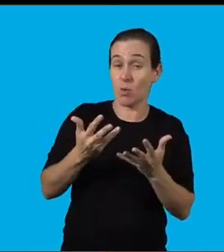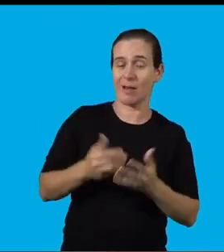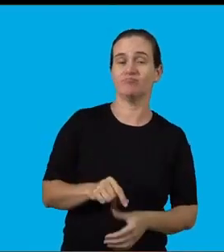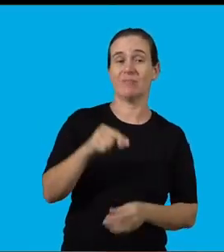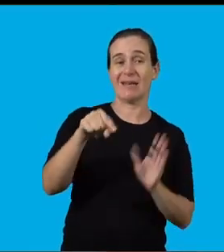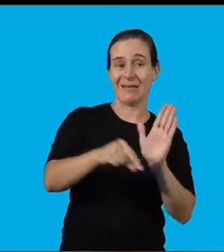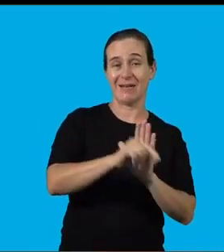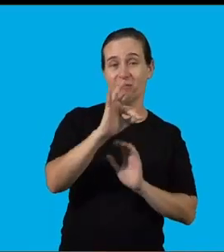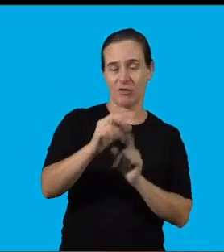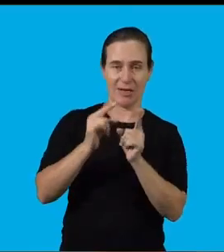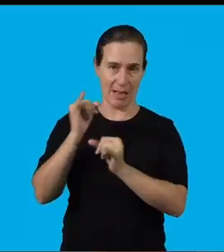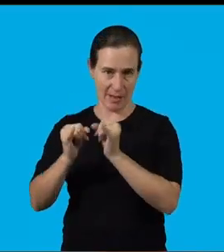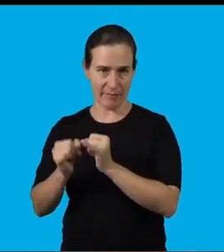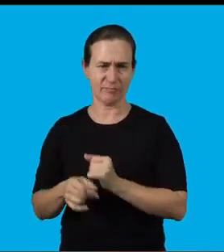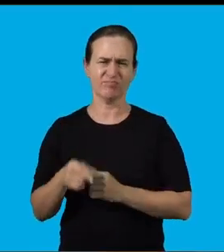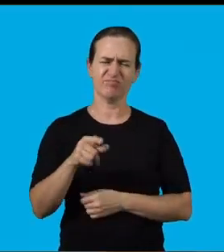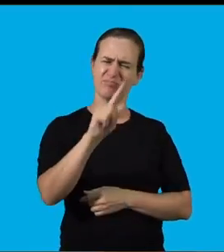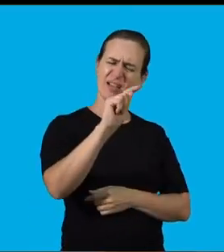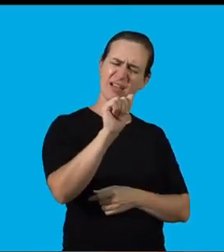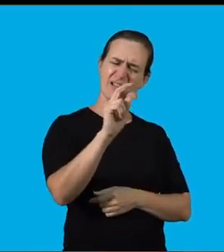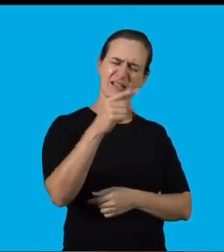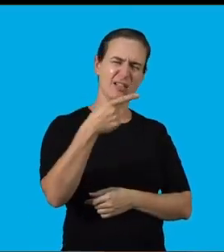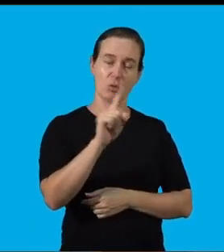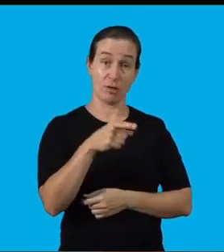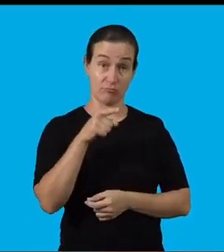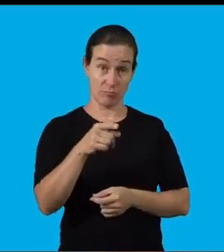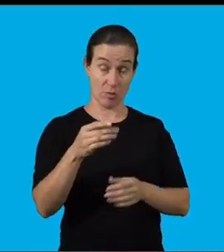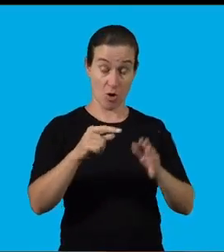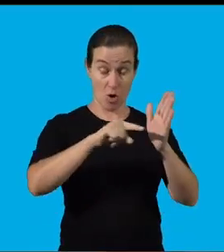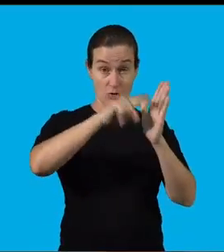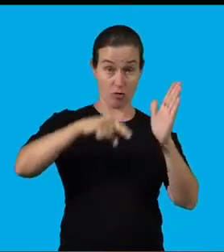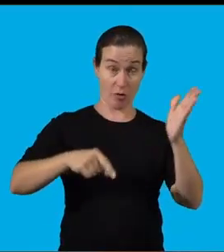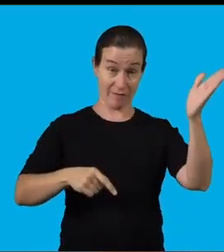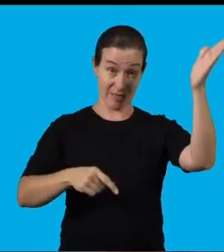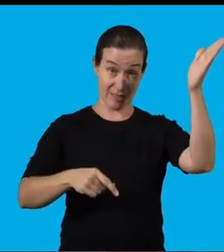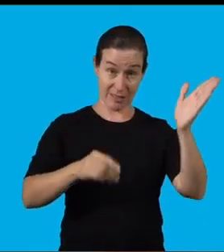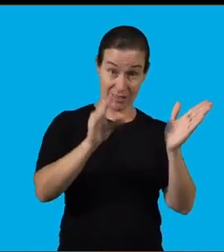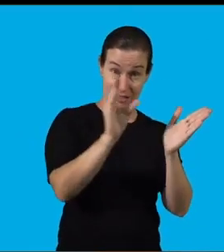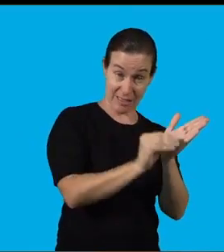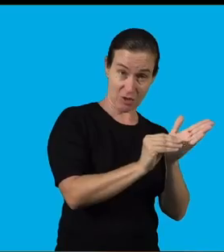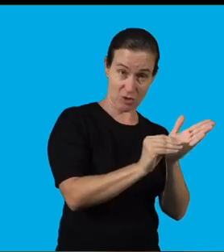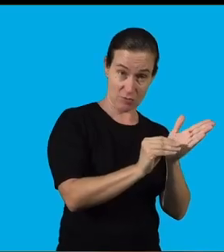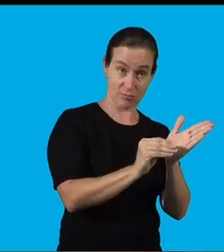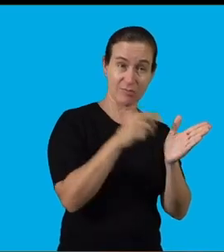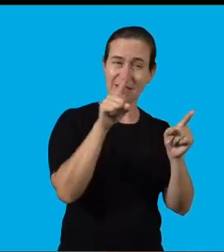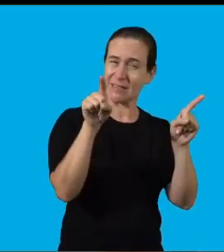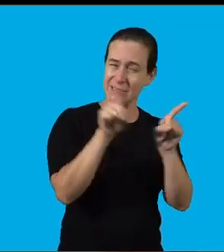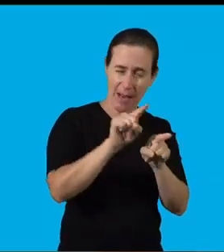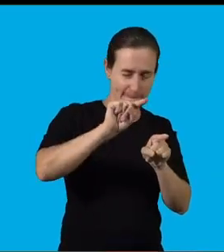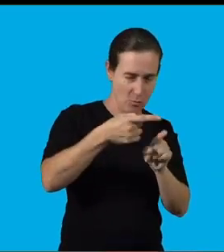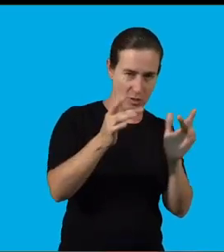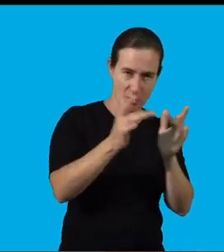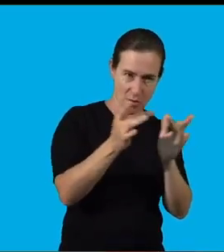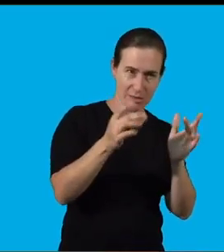is -3 and 11. Remember, tangent touches the graph at one point where everything about those graphs are the same. They have the same point